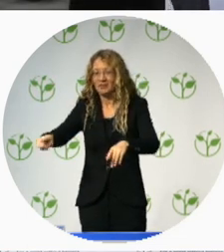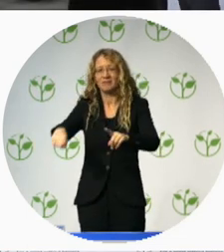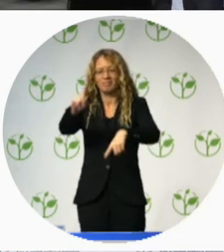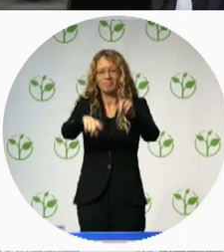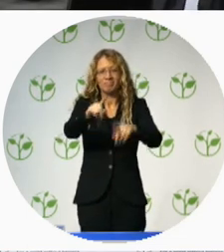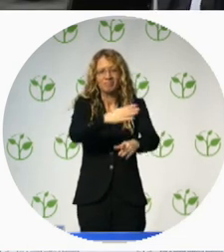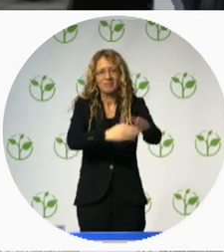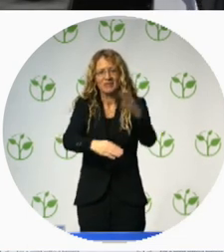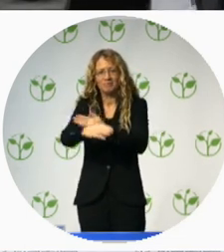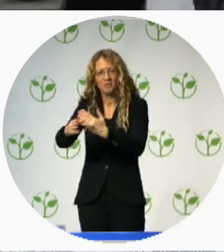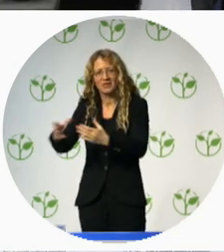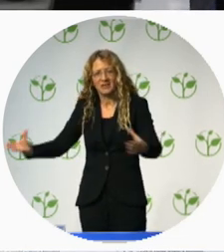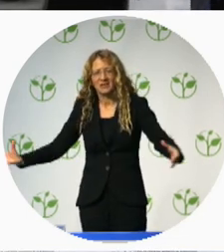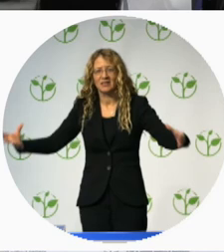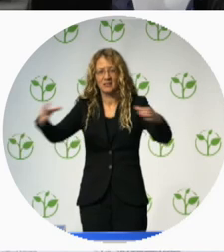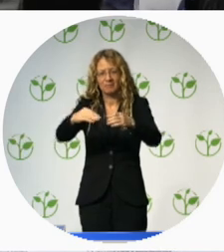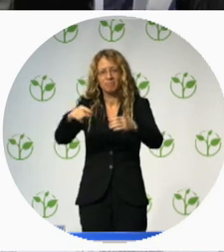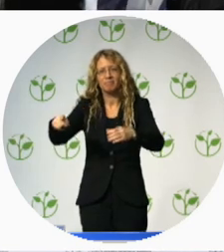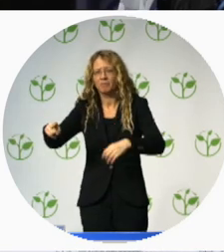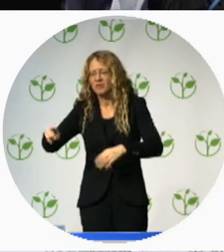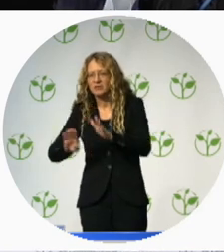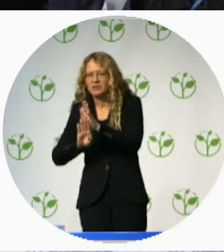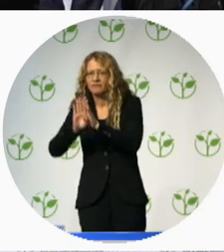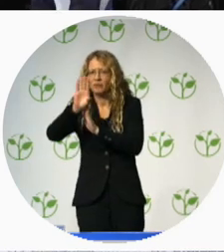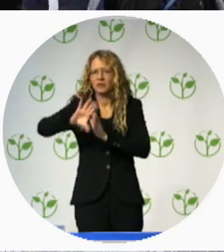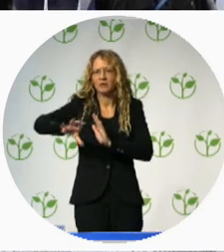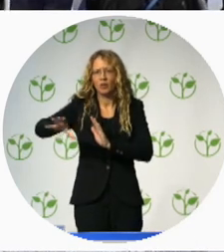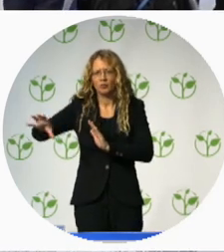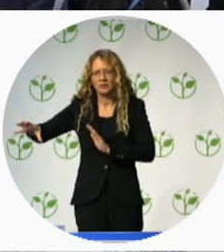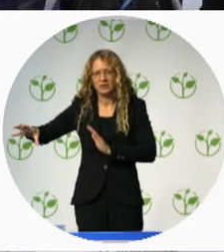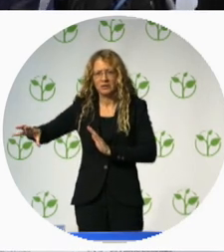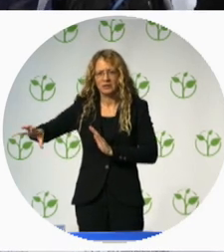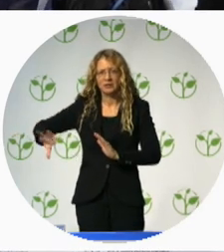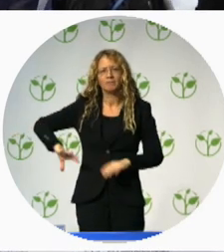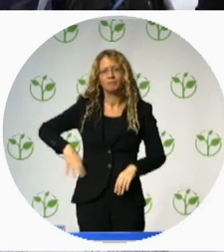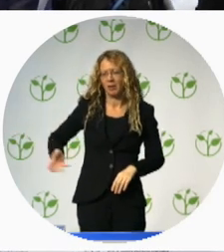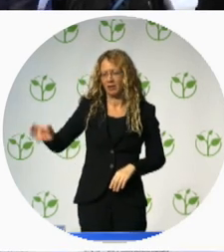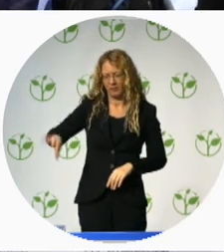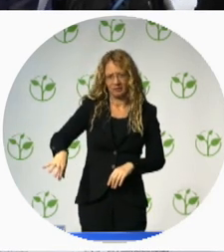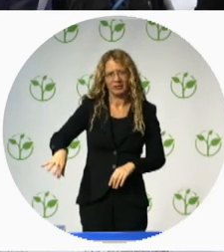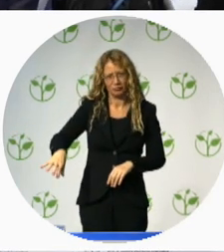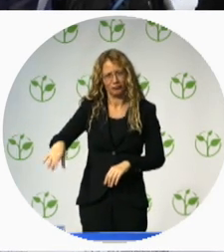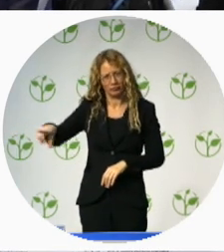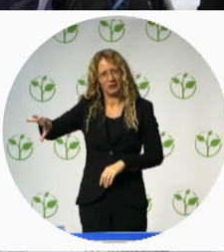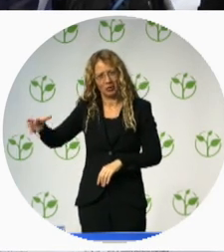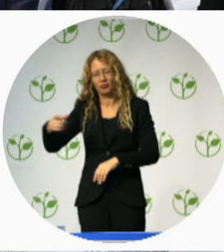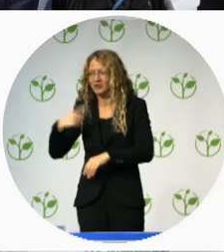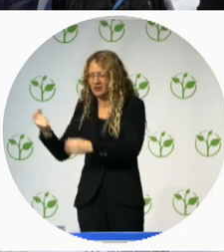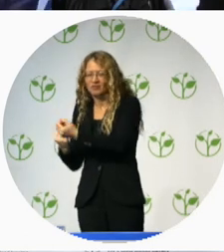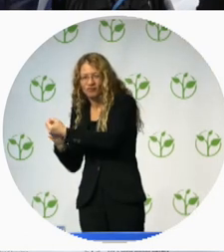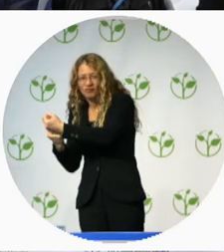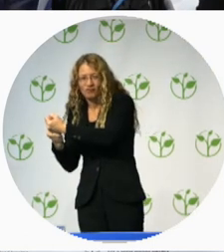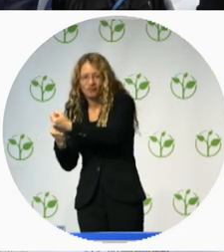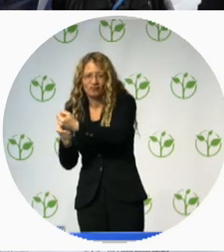of Bangladesh, it has set up an early childhood services targeting children with cerebral palsy from rural areas. The centre